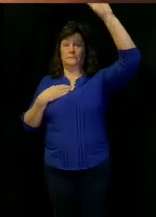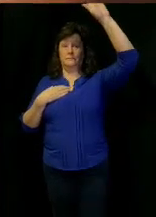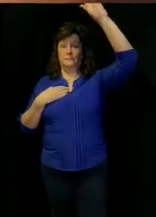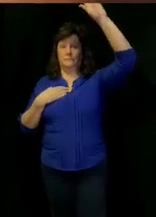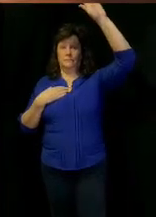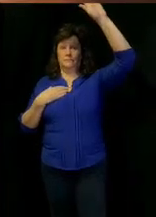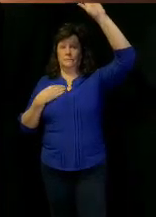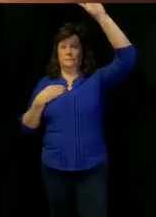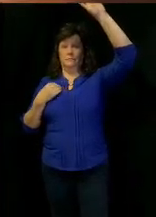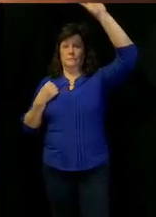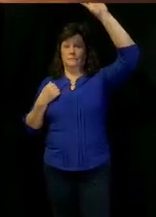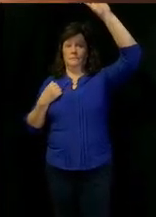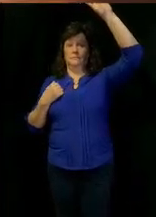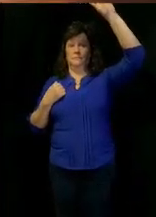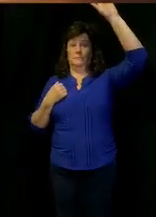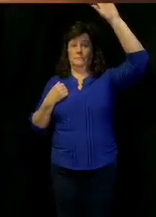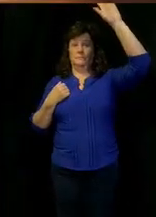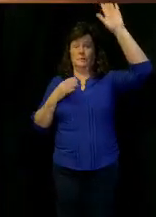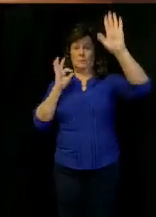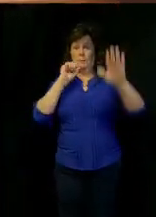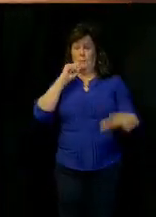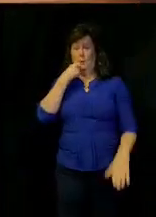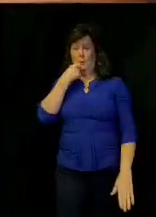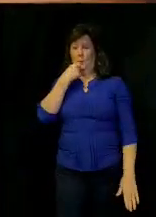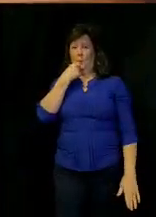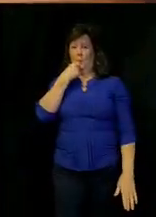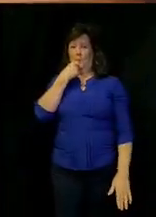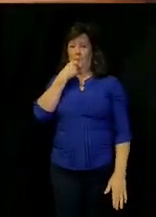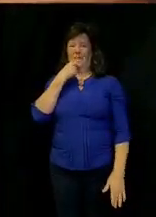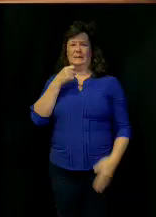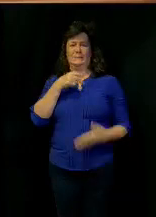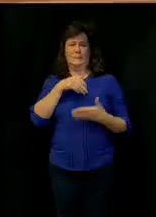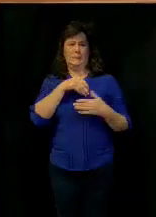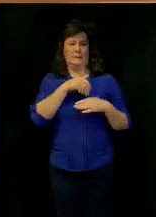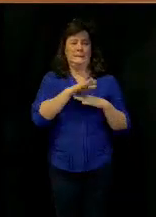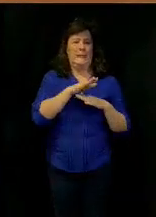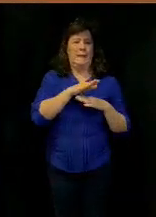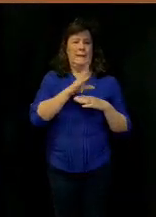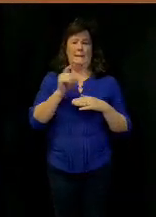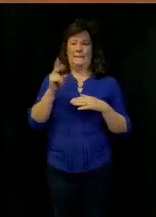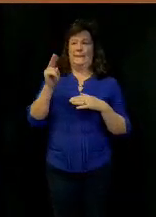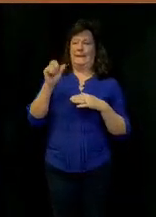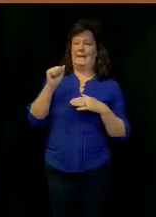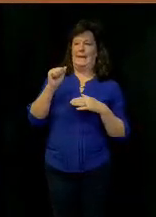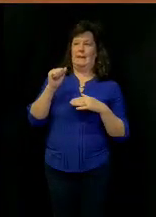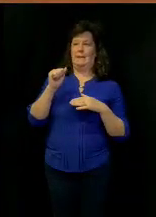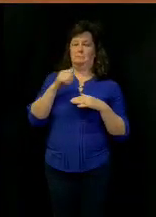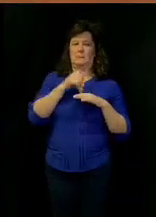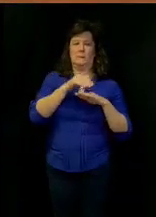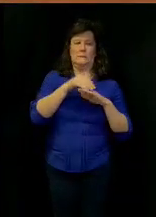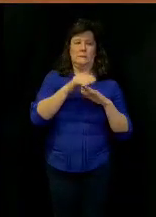done it? Yeah, it's pretty cool, right? They send you a swab. They, you know, do a DNA. They send you all your stuff.